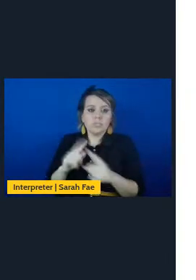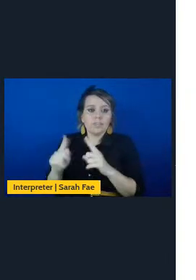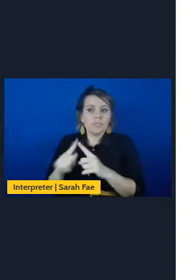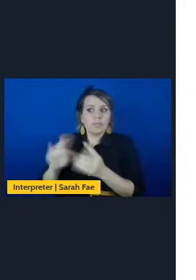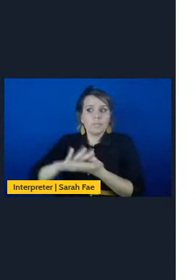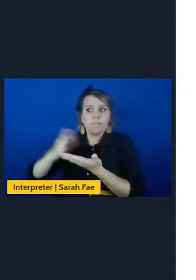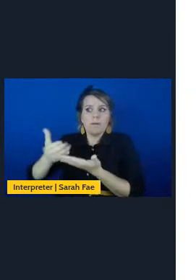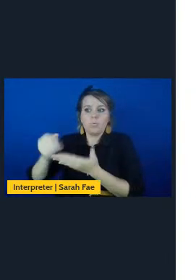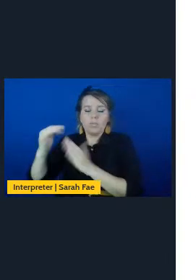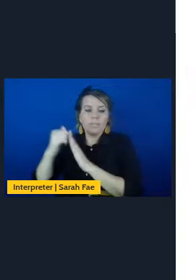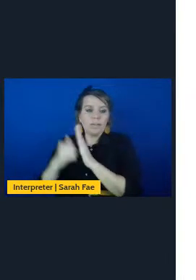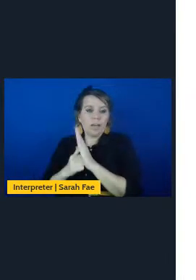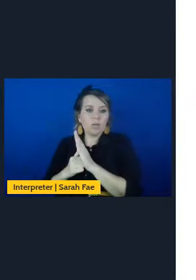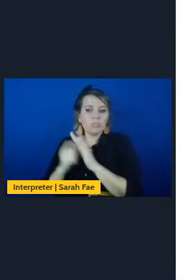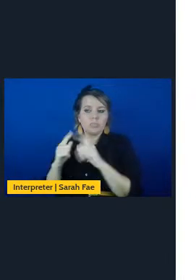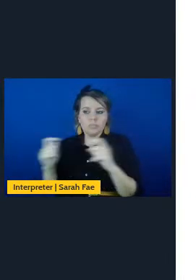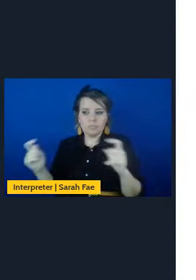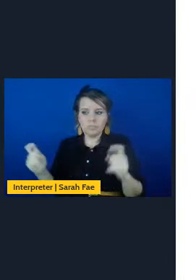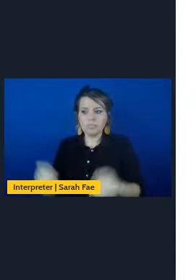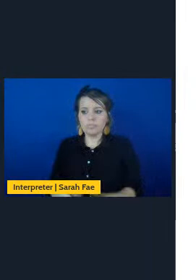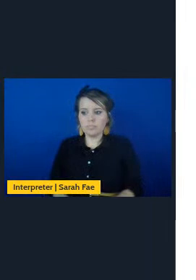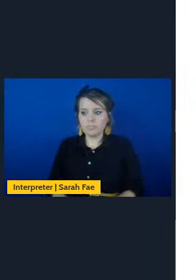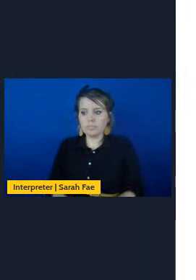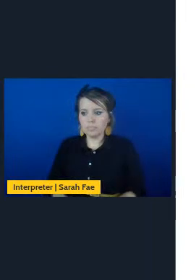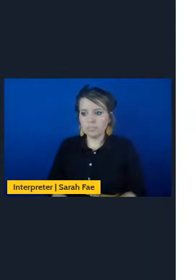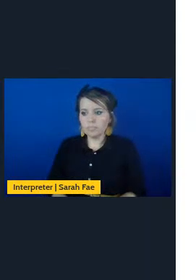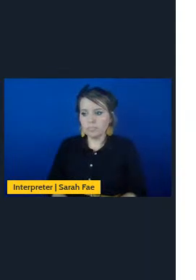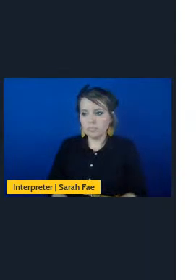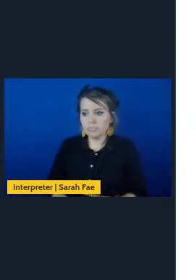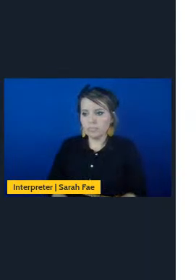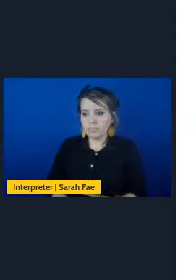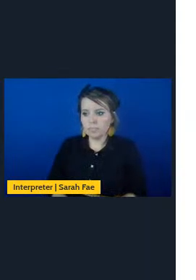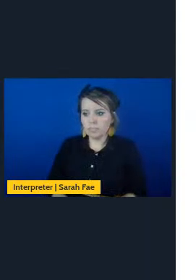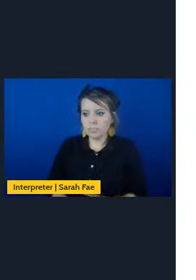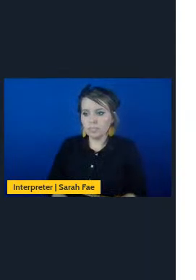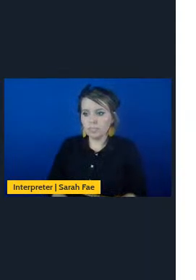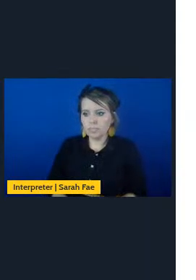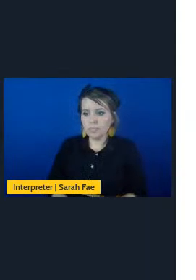on. We want to have easy integration with GitHub and Bitbucket